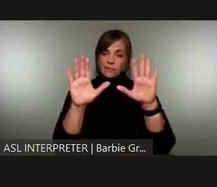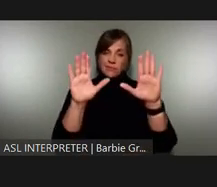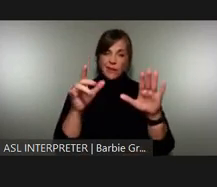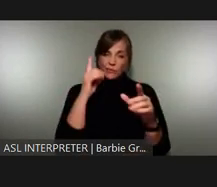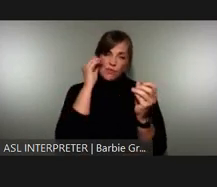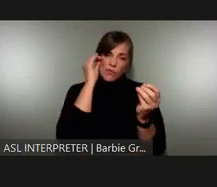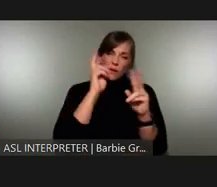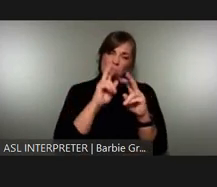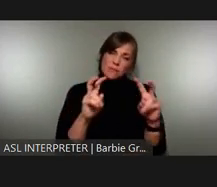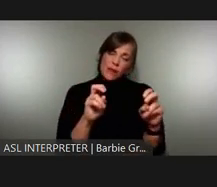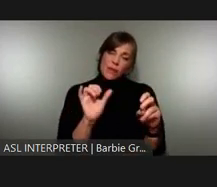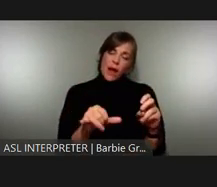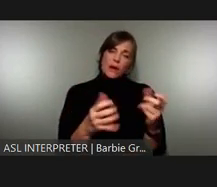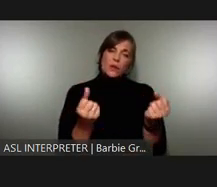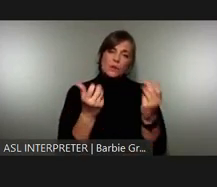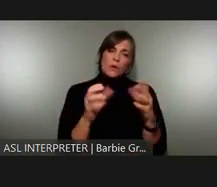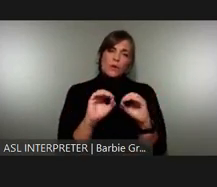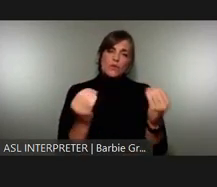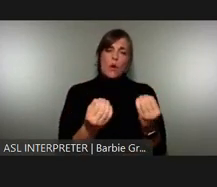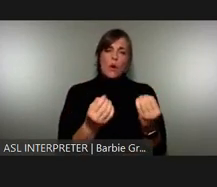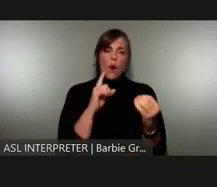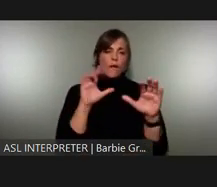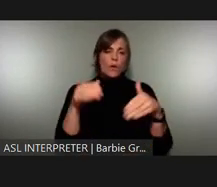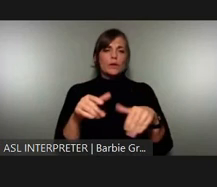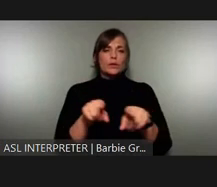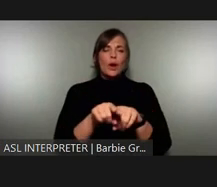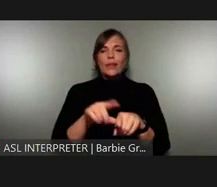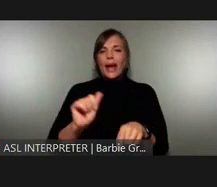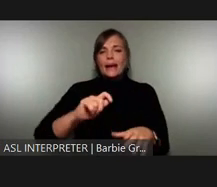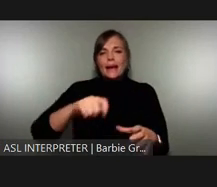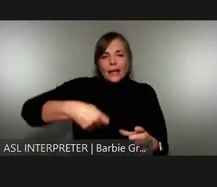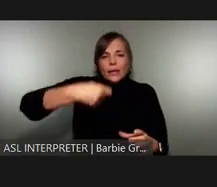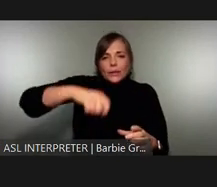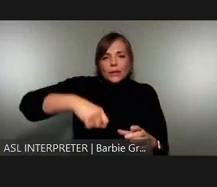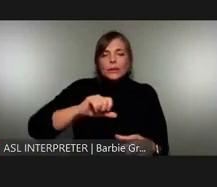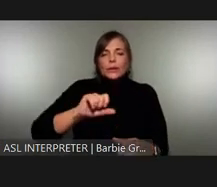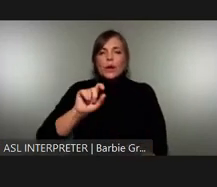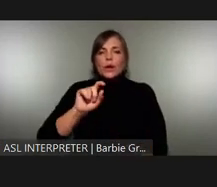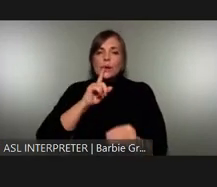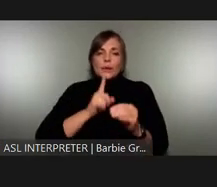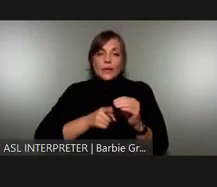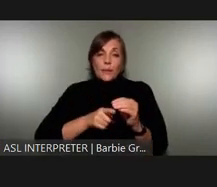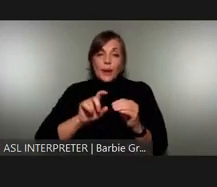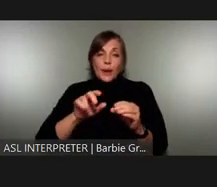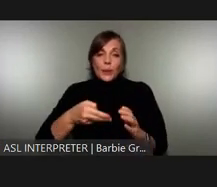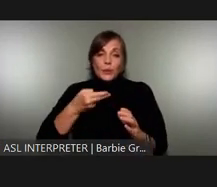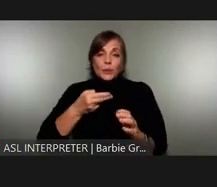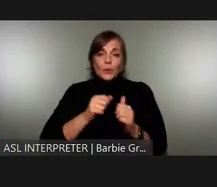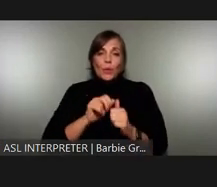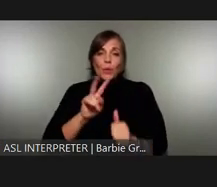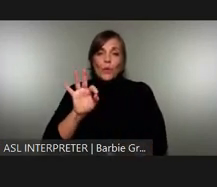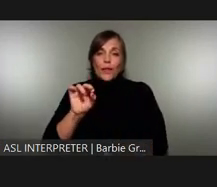organizations are focused on what we describe as eating tomato soup with a fork. There's a lot of activity in